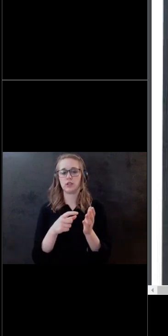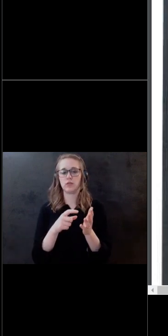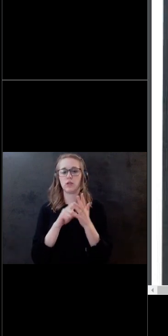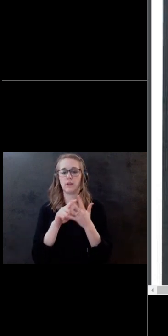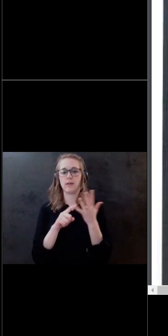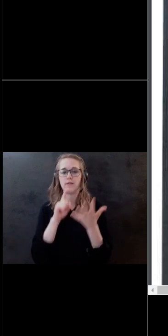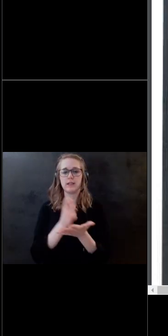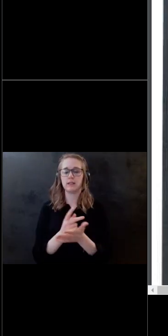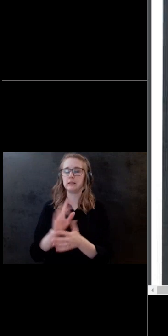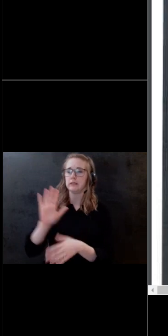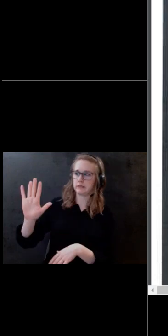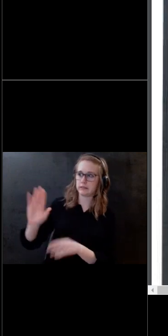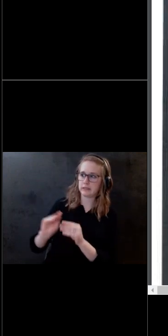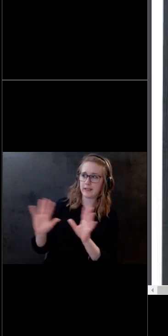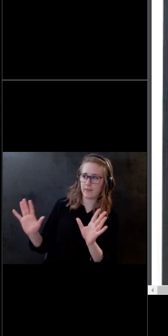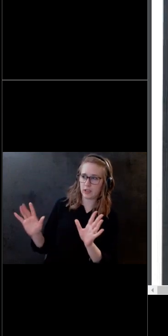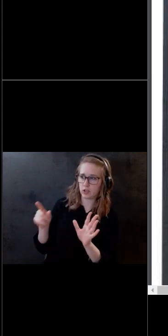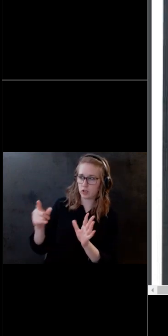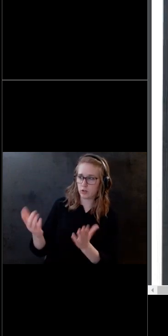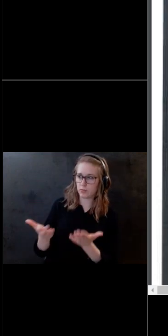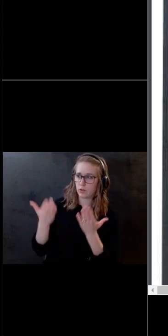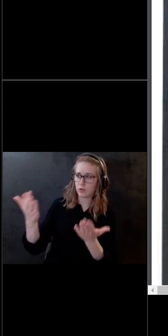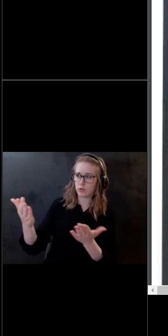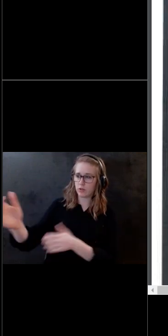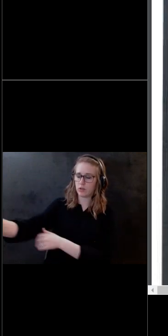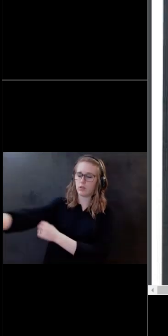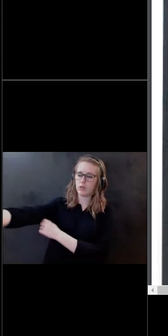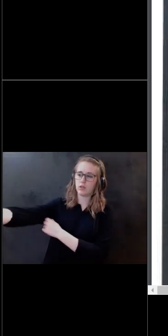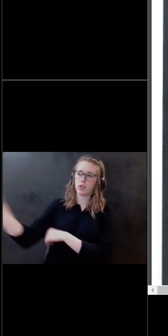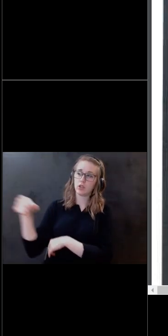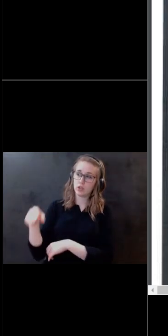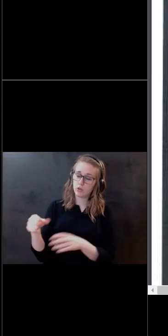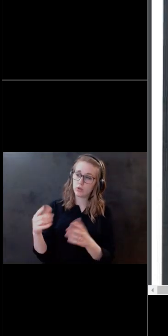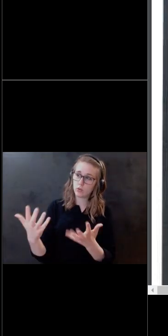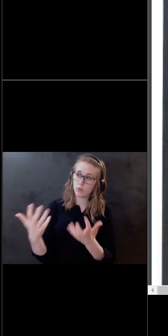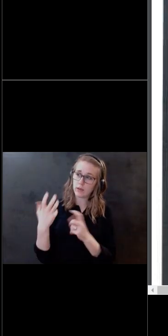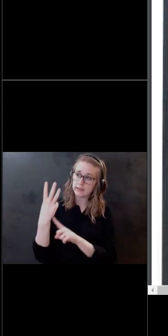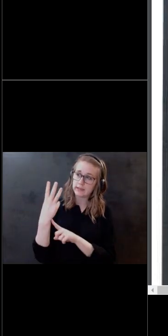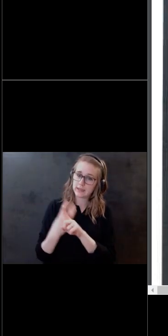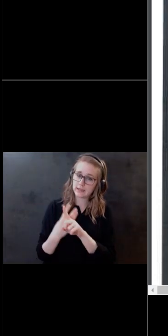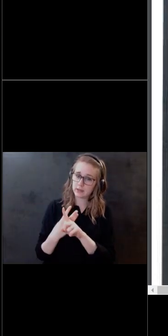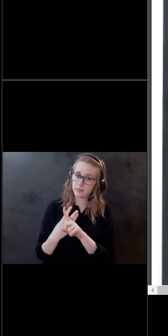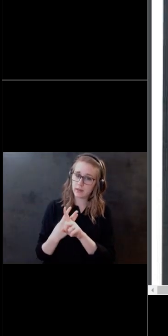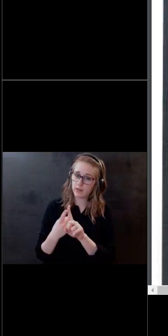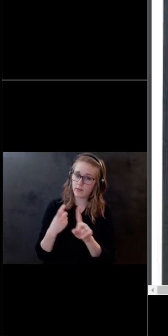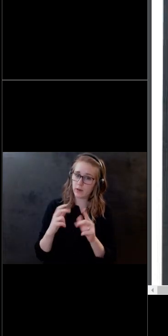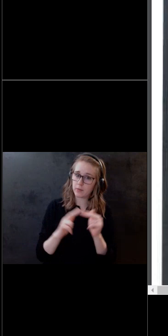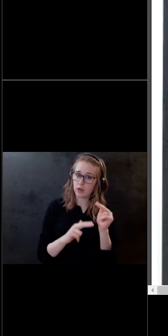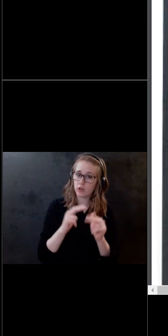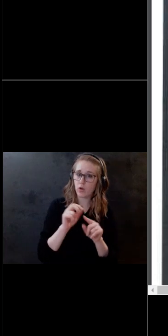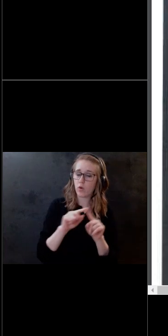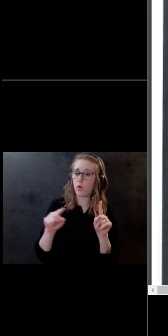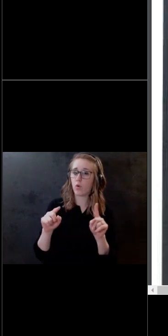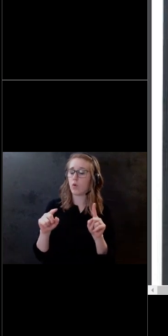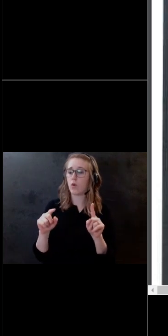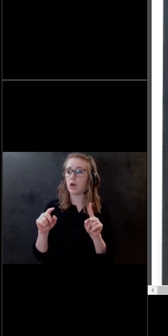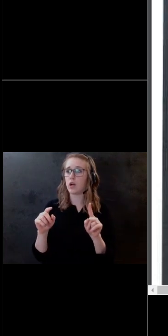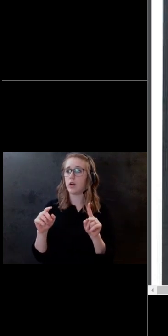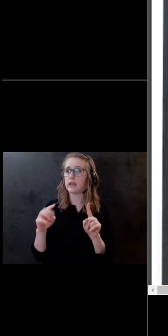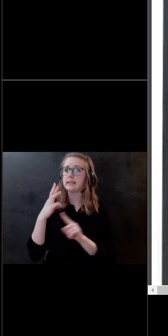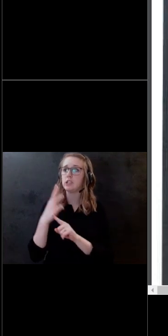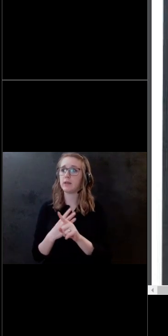Board Chair, if I may clarify, yes, your proposal, do you intend to be 6 months from construction or 6 months to submit